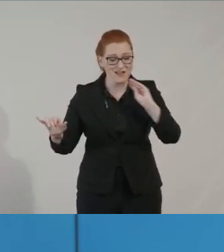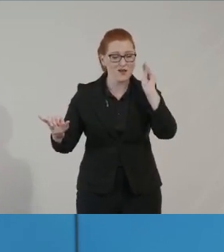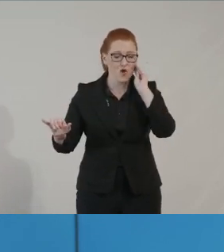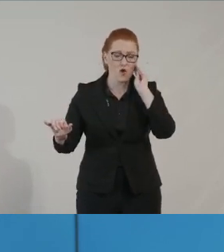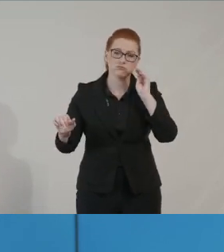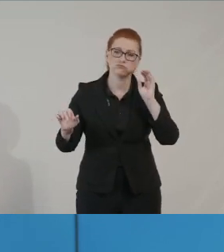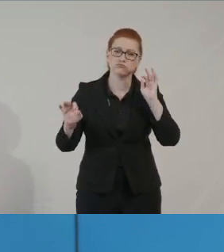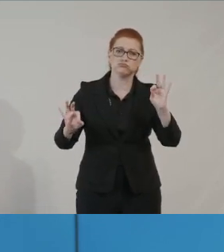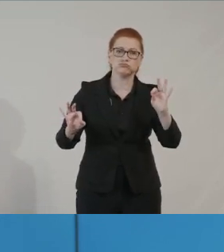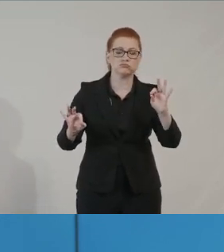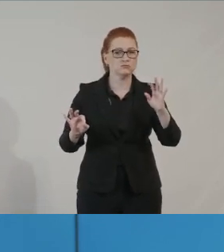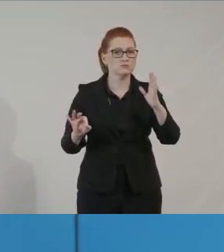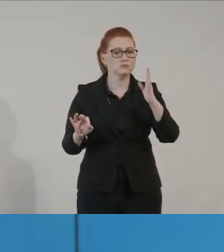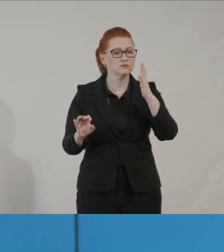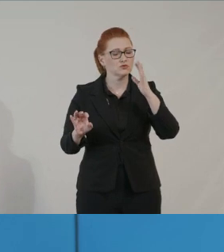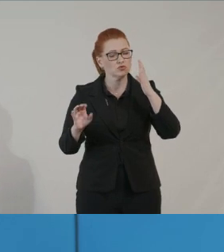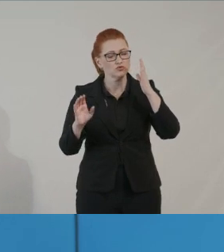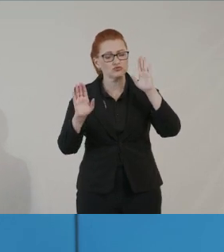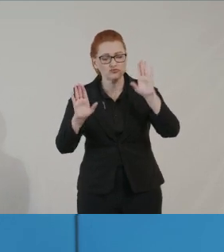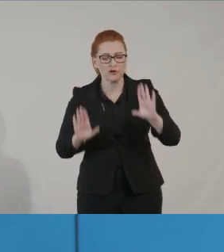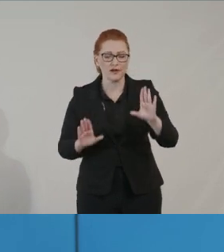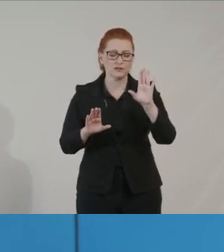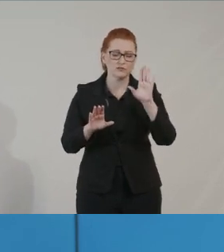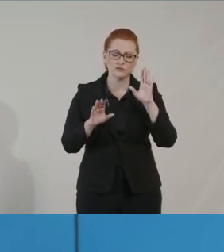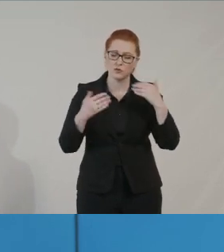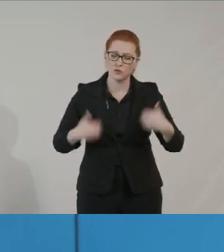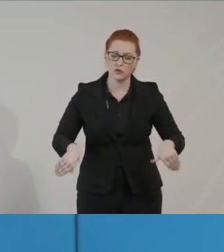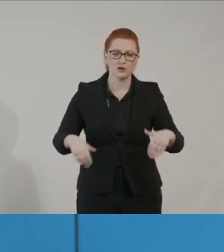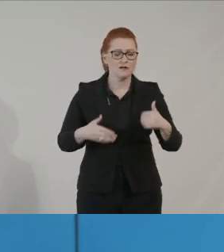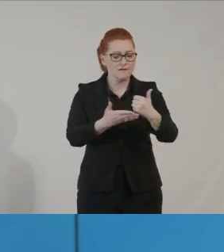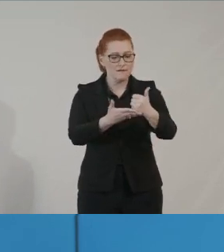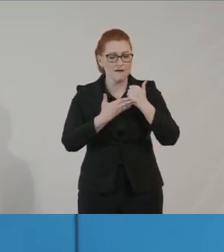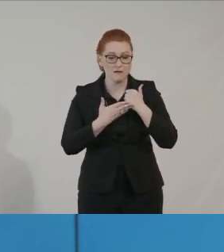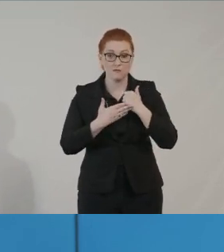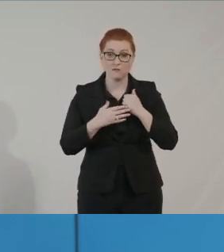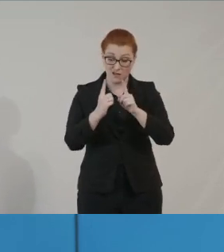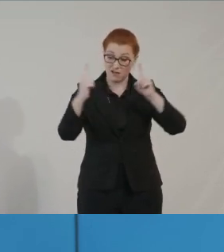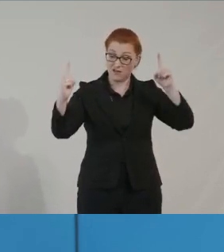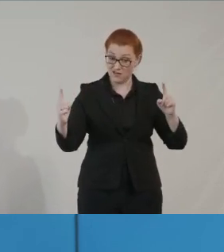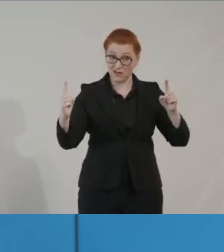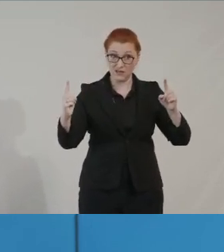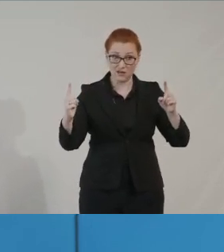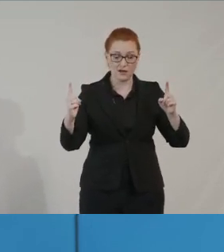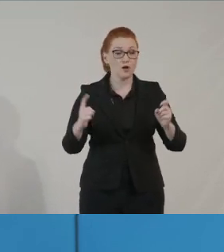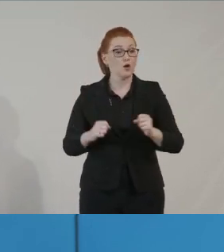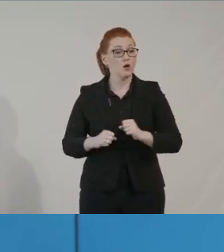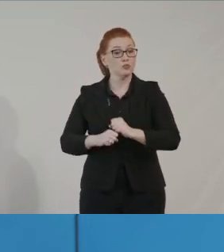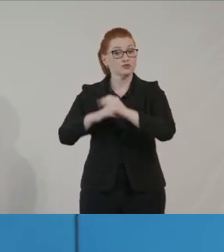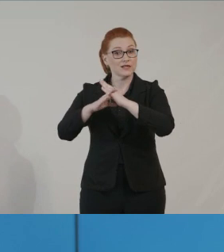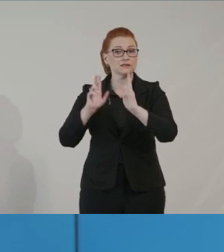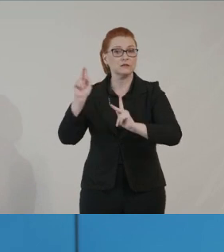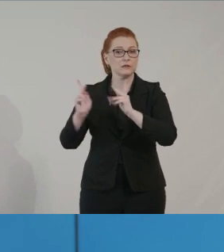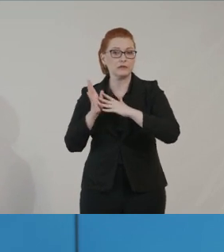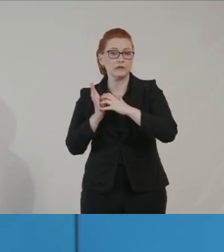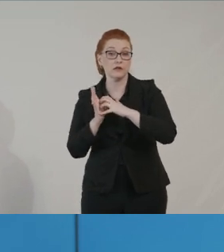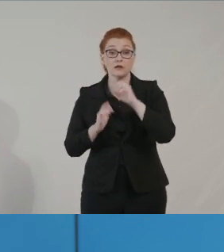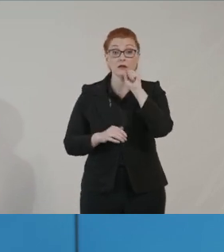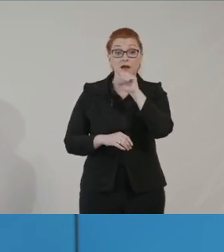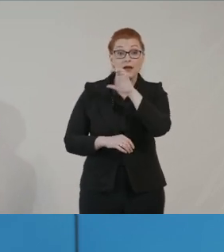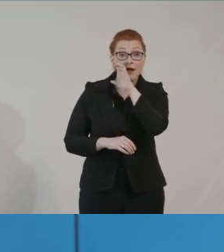physical distancing, continuing it. This protection of our most vulnerable, those that are defined as elderly,